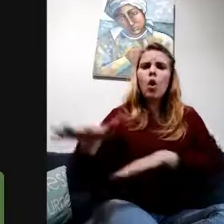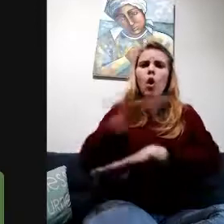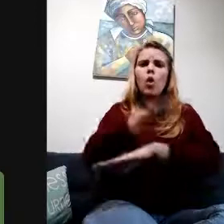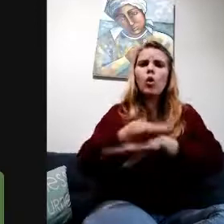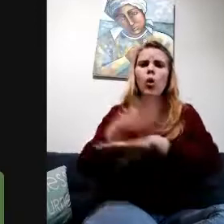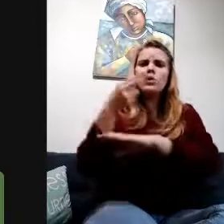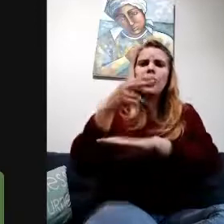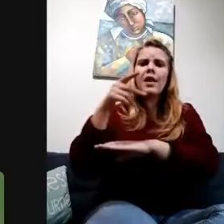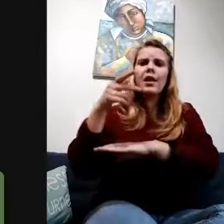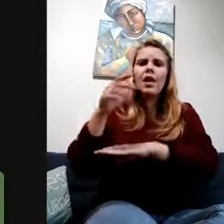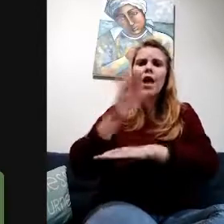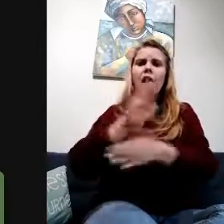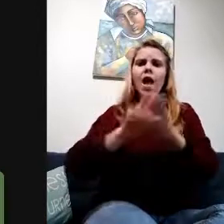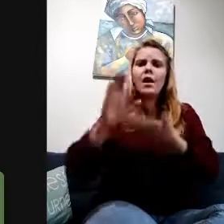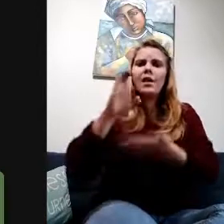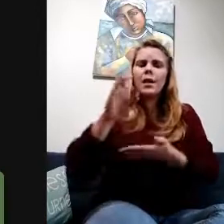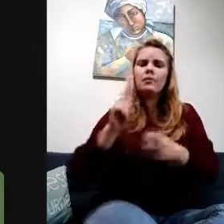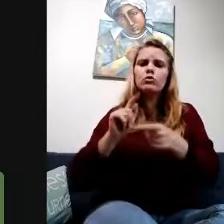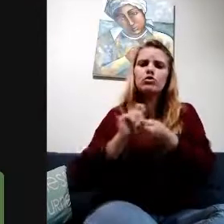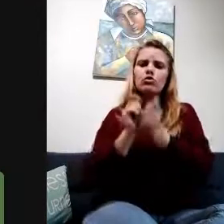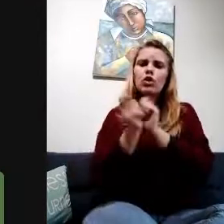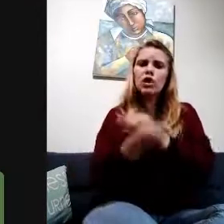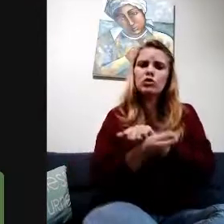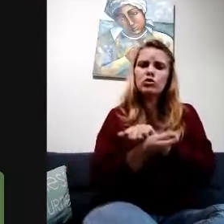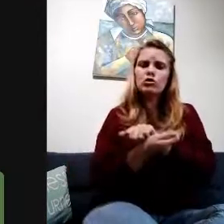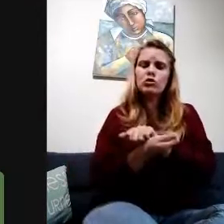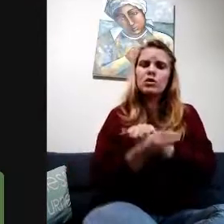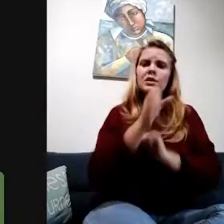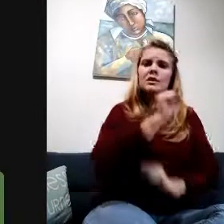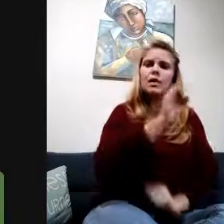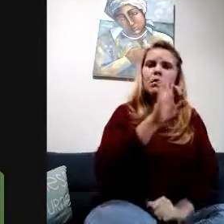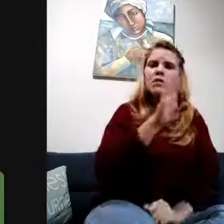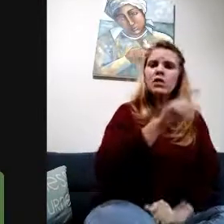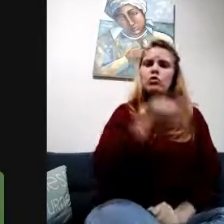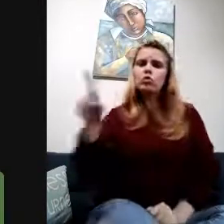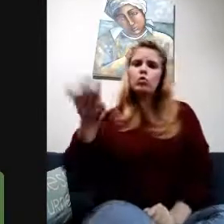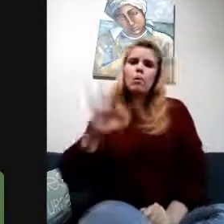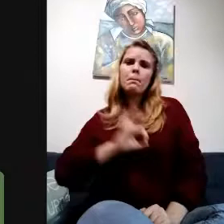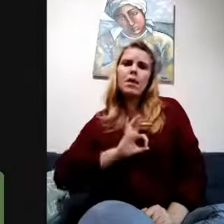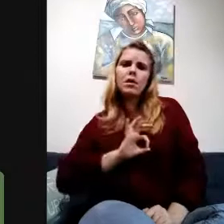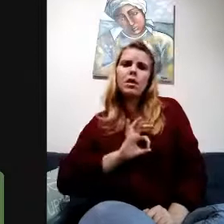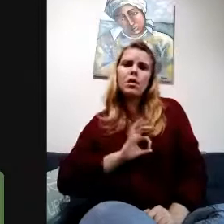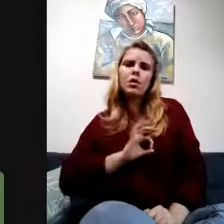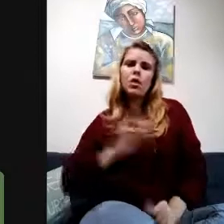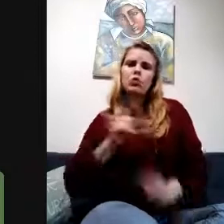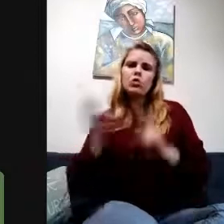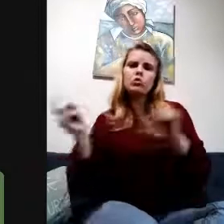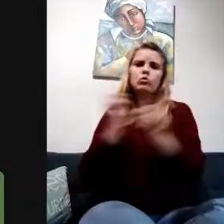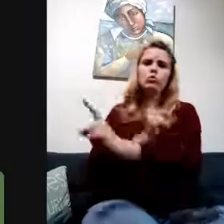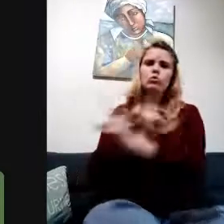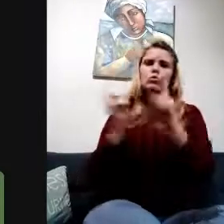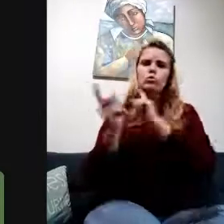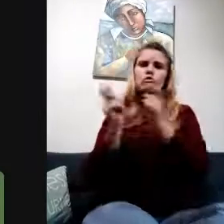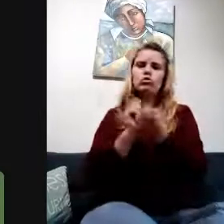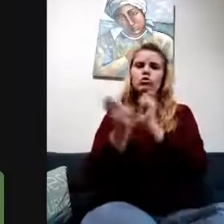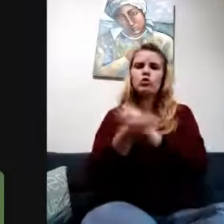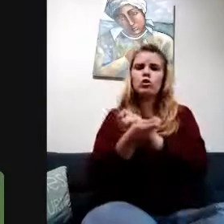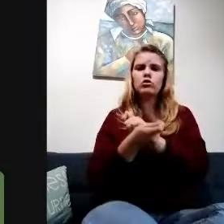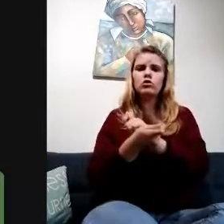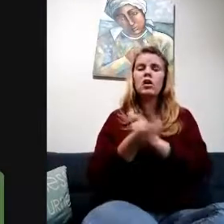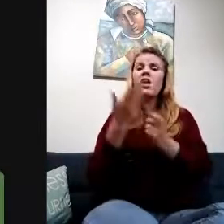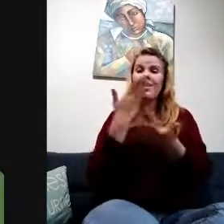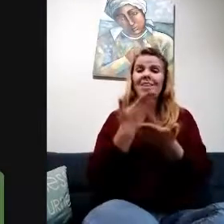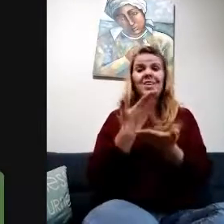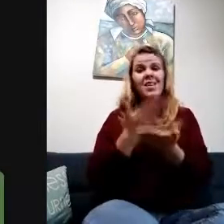sufficiently so that you potentially move from stable fit to medal and vice versa. And this can happen,